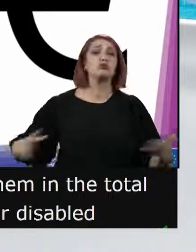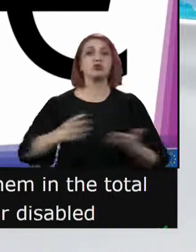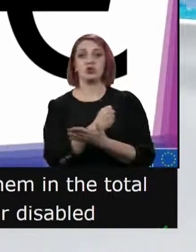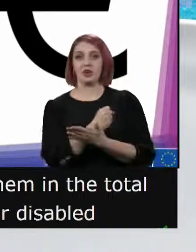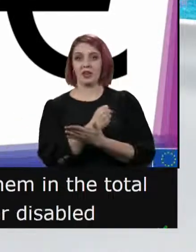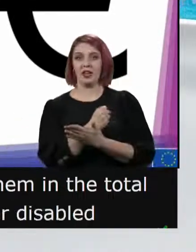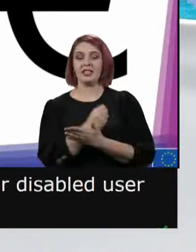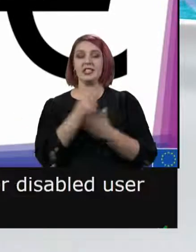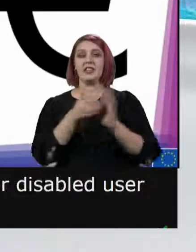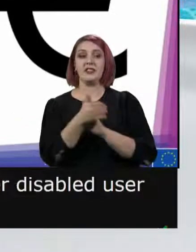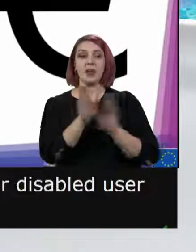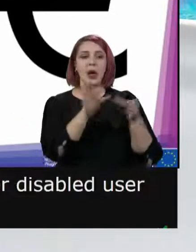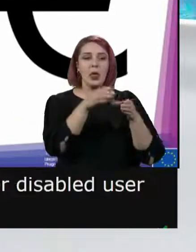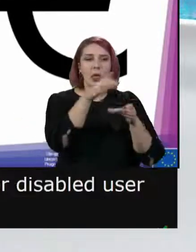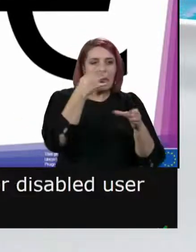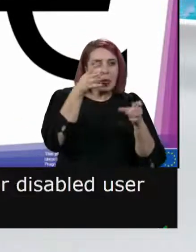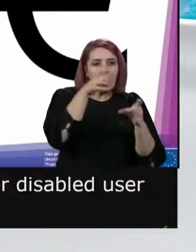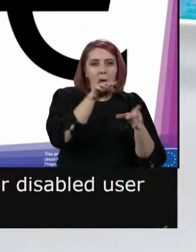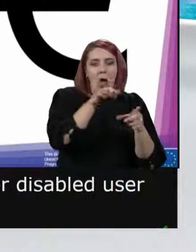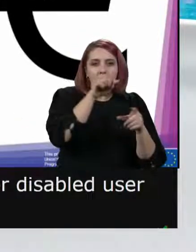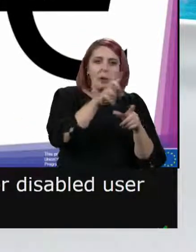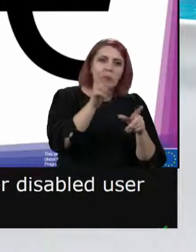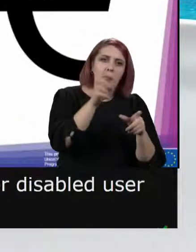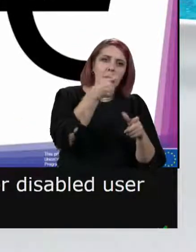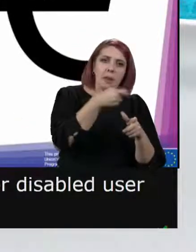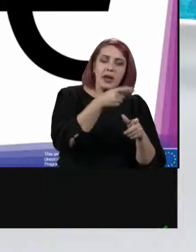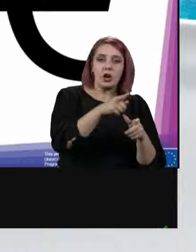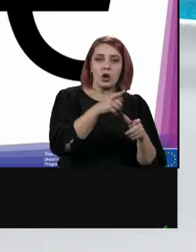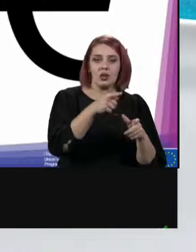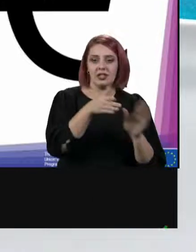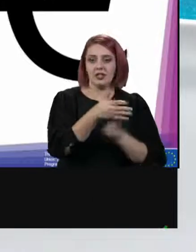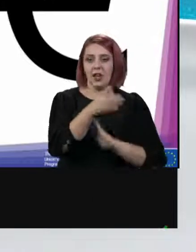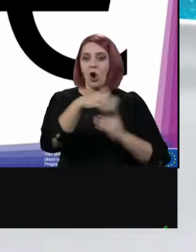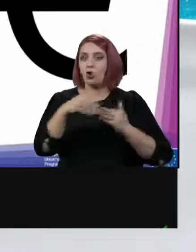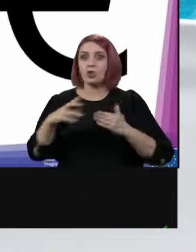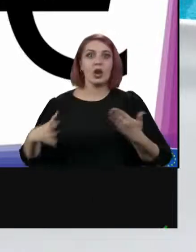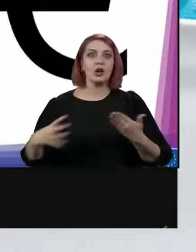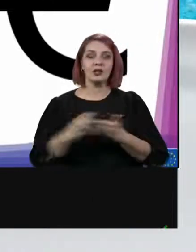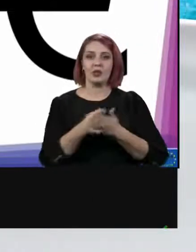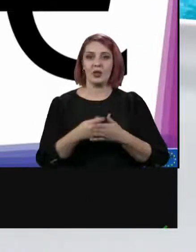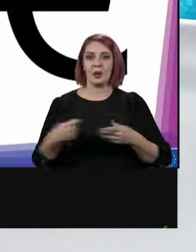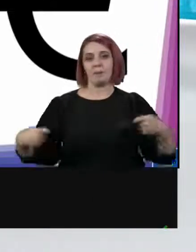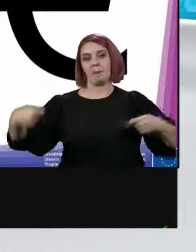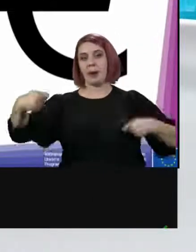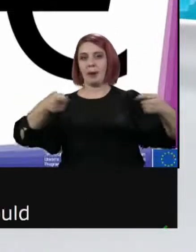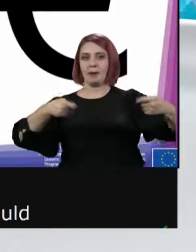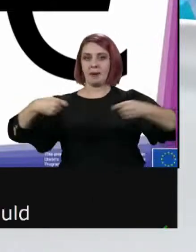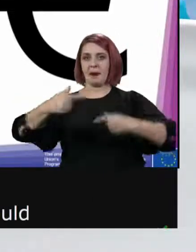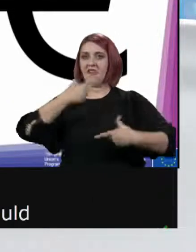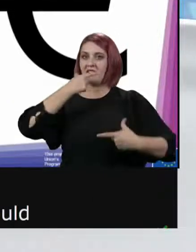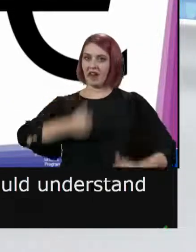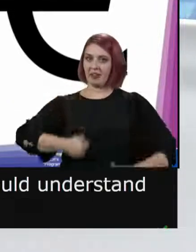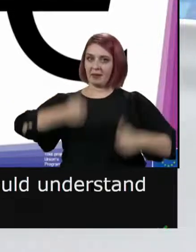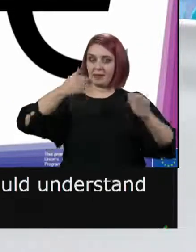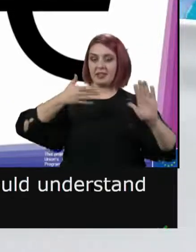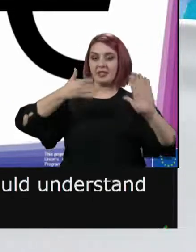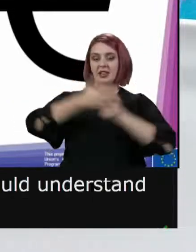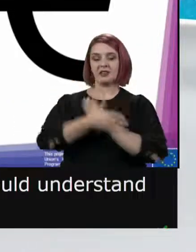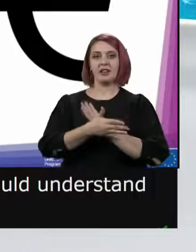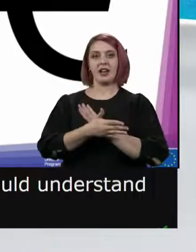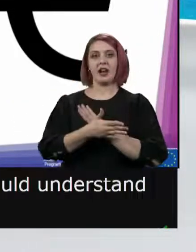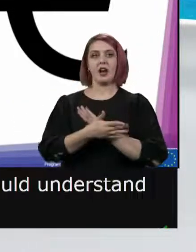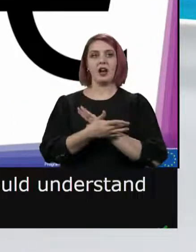else. So there are a number of ways in which we could understand and mitigate cost, and understanding